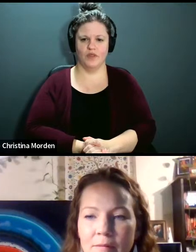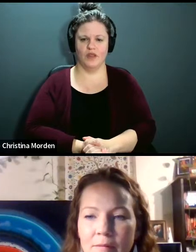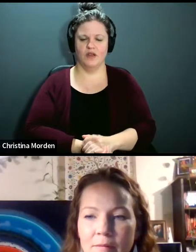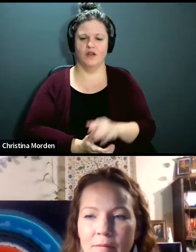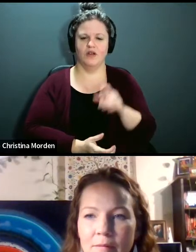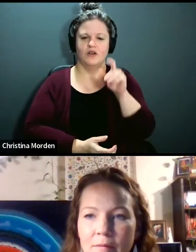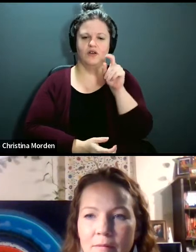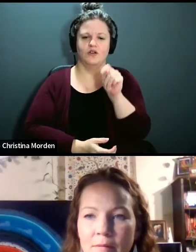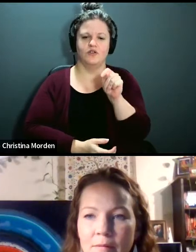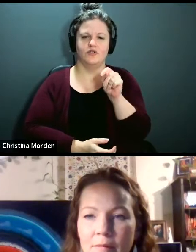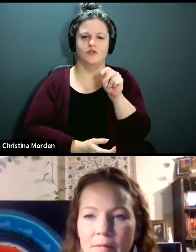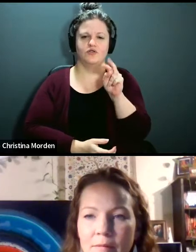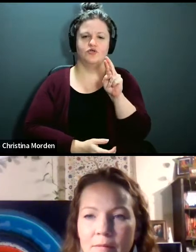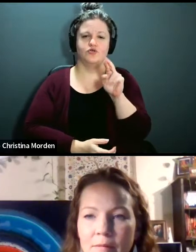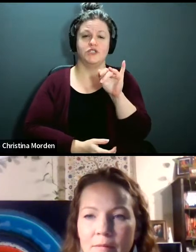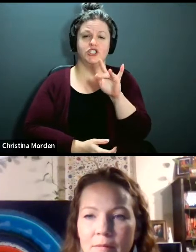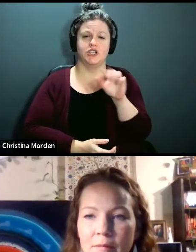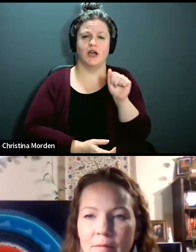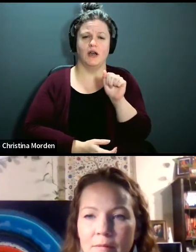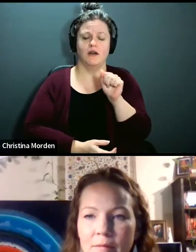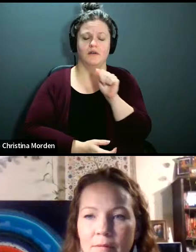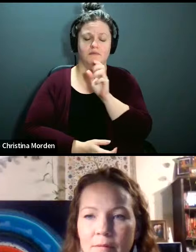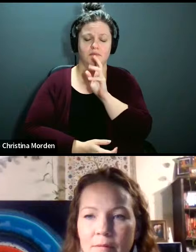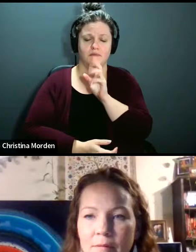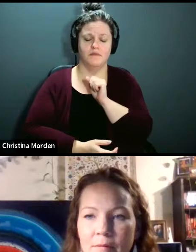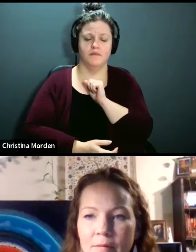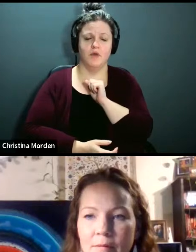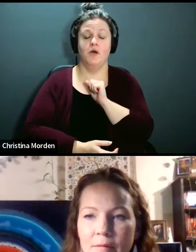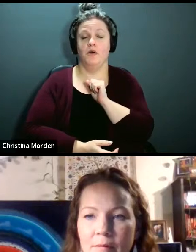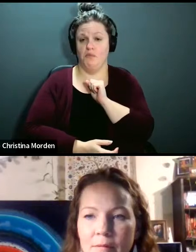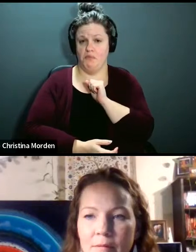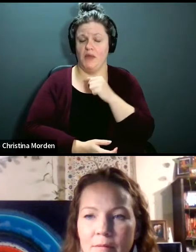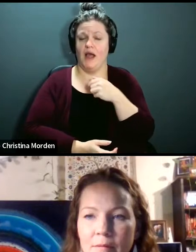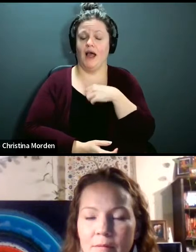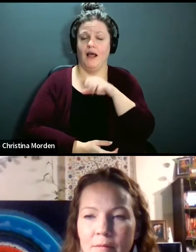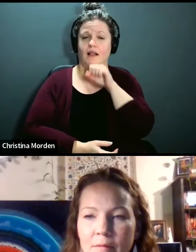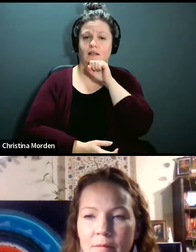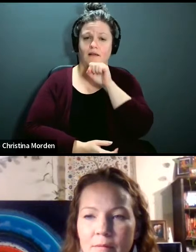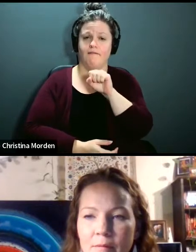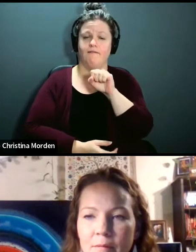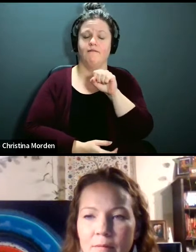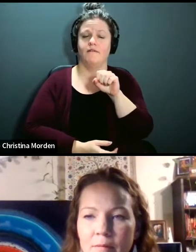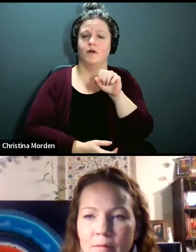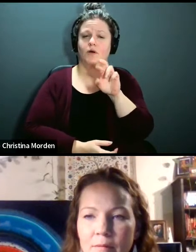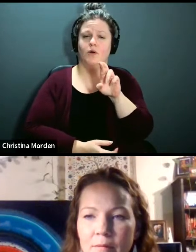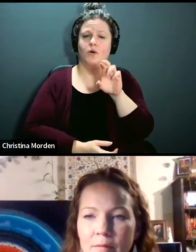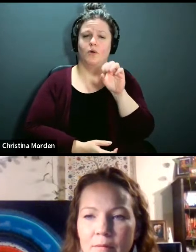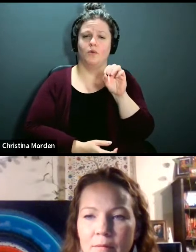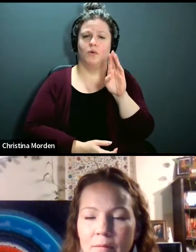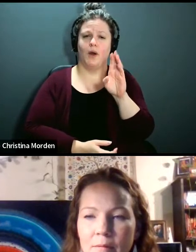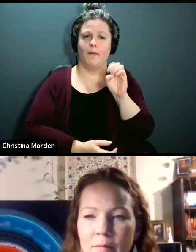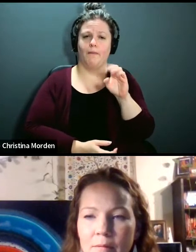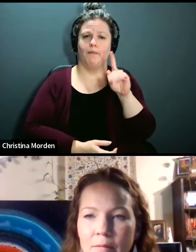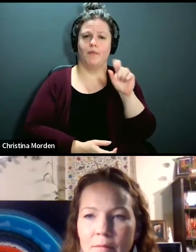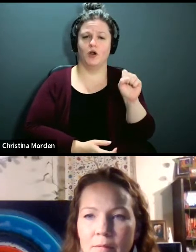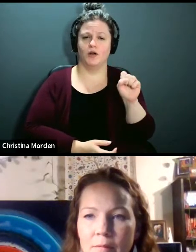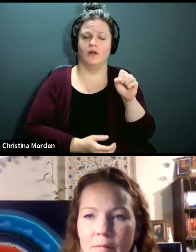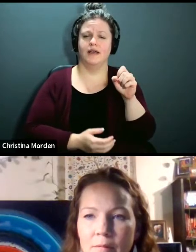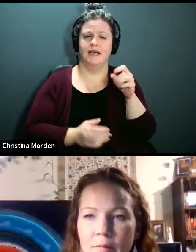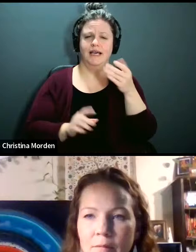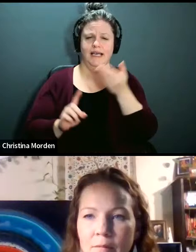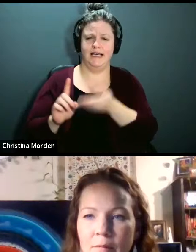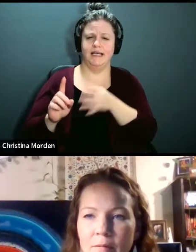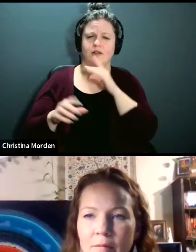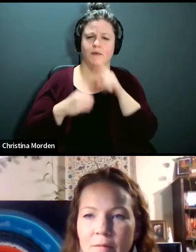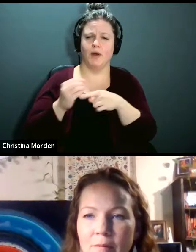um I guess for me I I really loved that um what Robert kuth said about the um Archive of the feet is